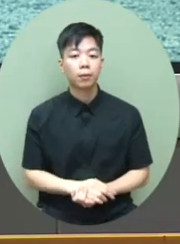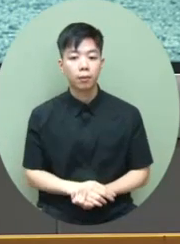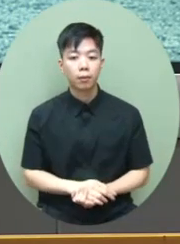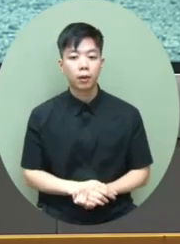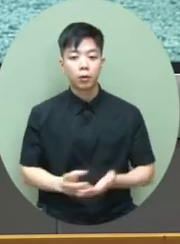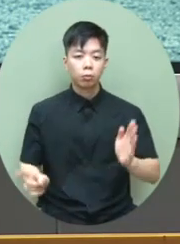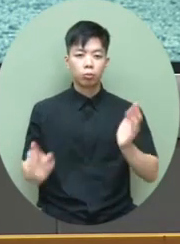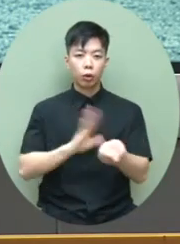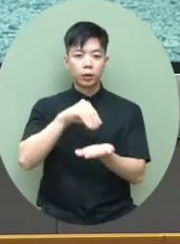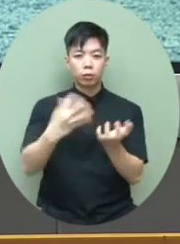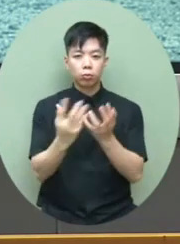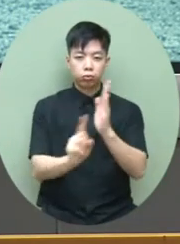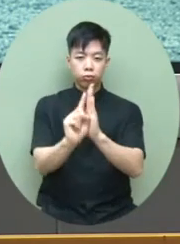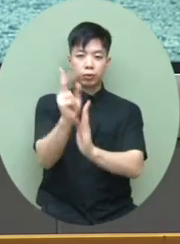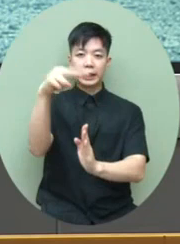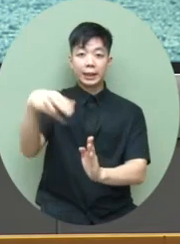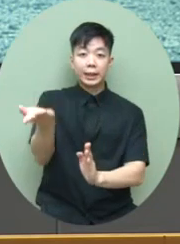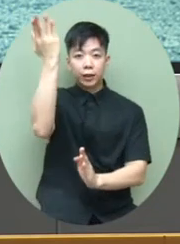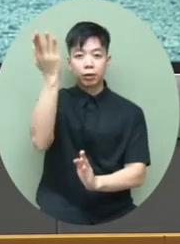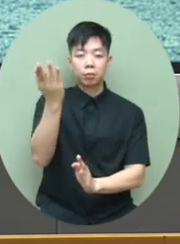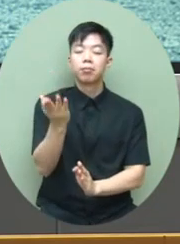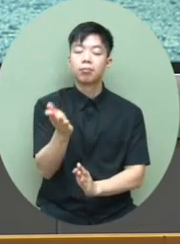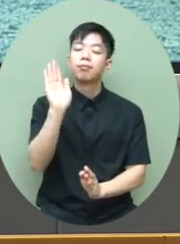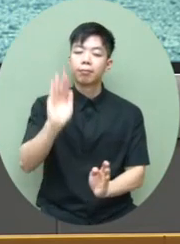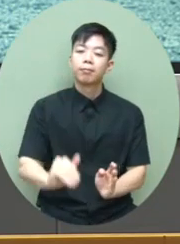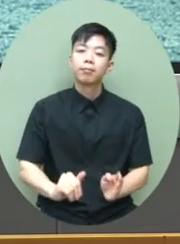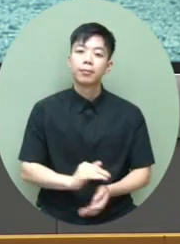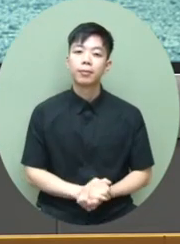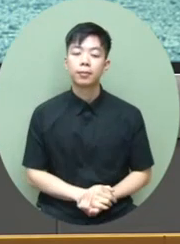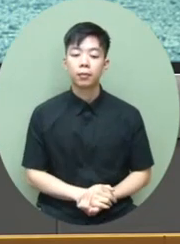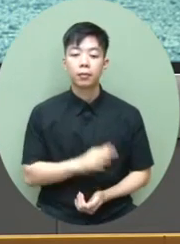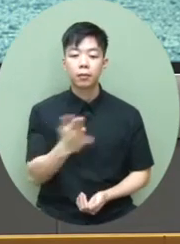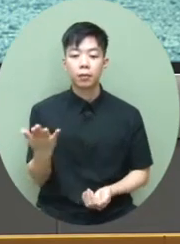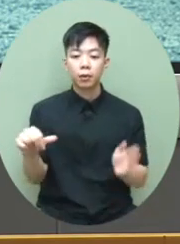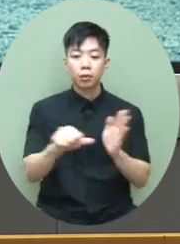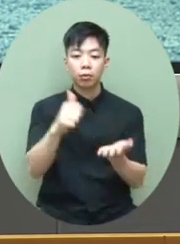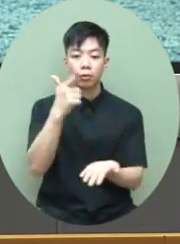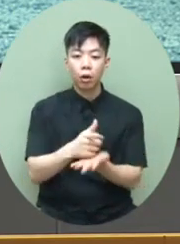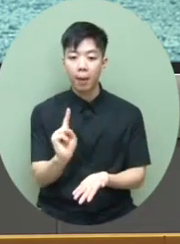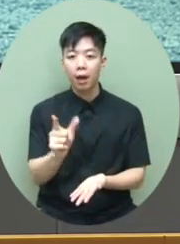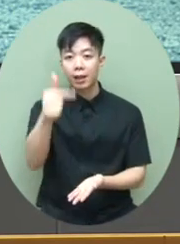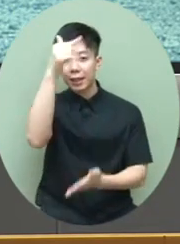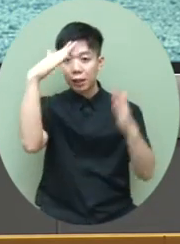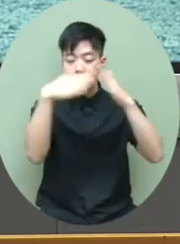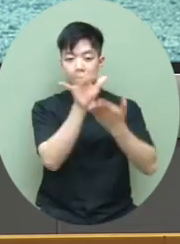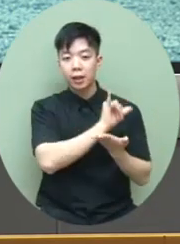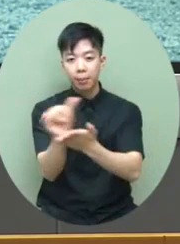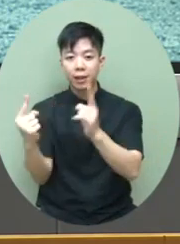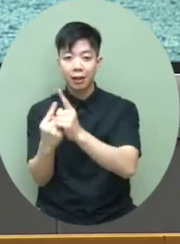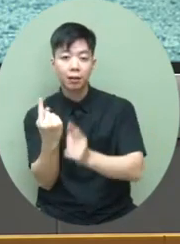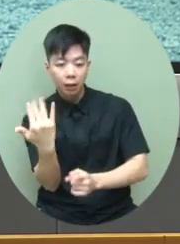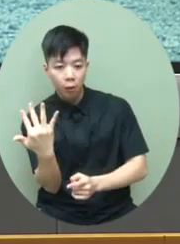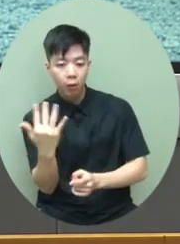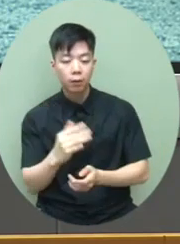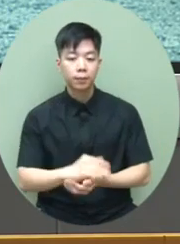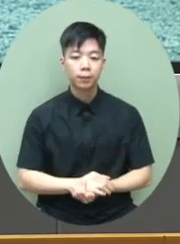I think still the most important is to monitor the hospital admission figures, the fear and death cases. So